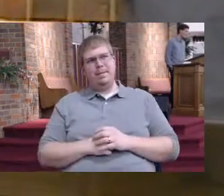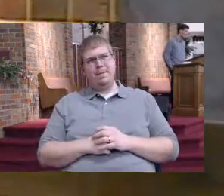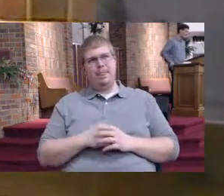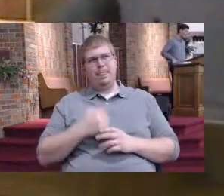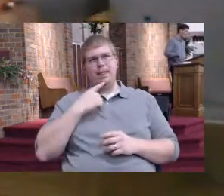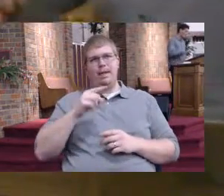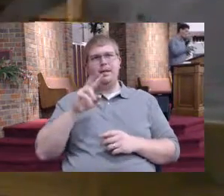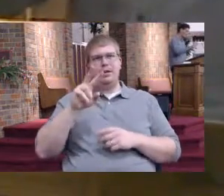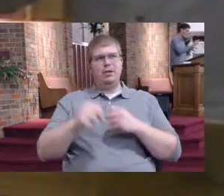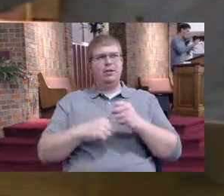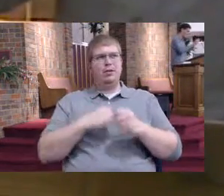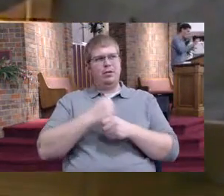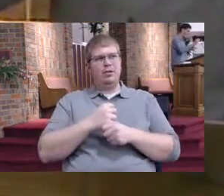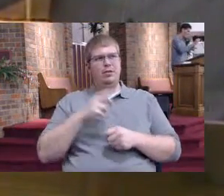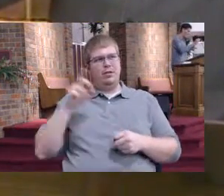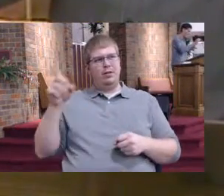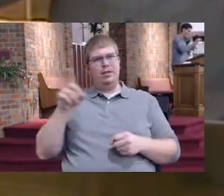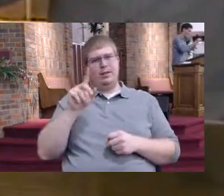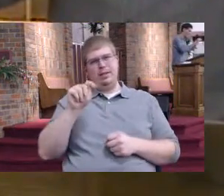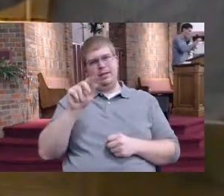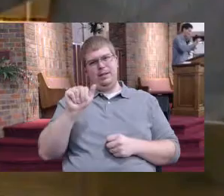Tanzania.